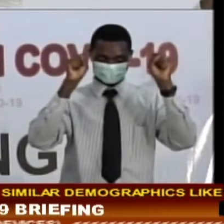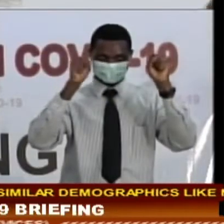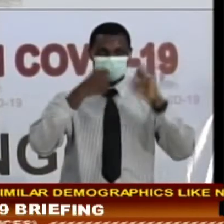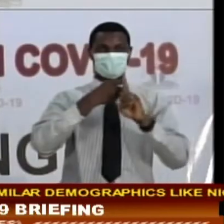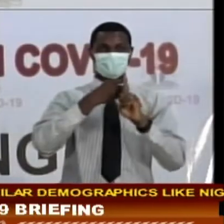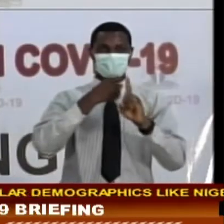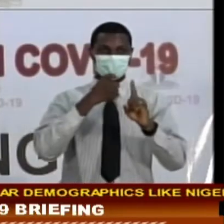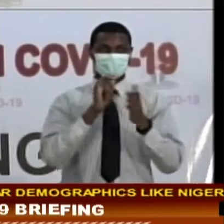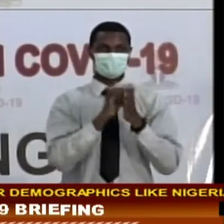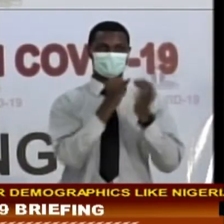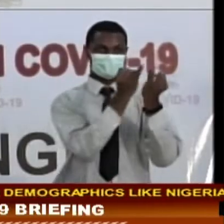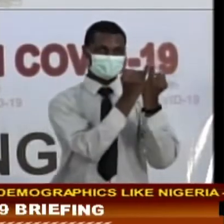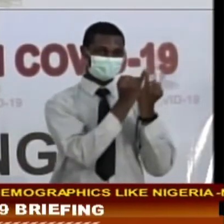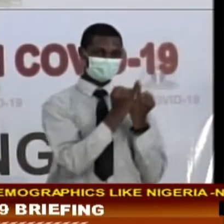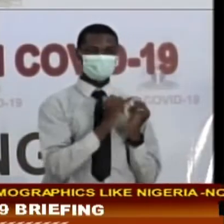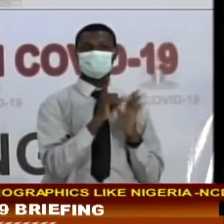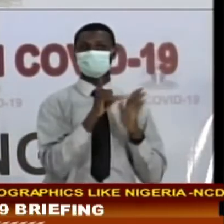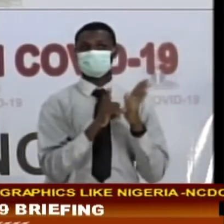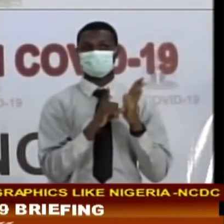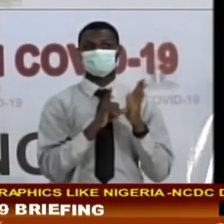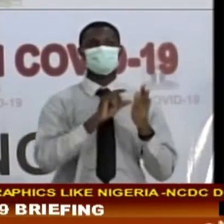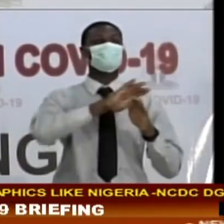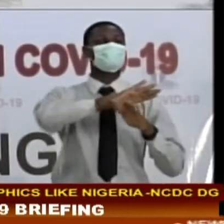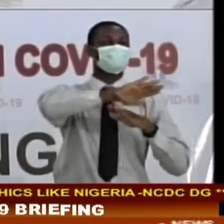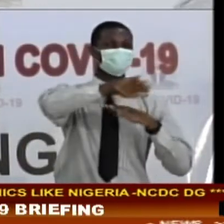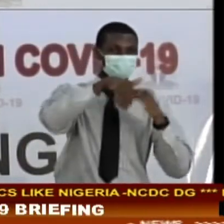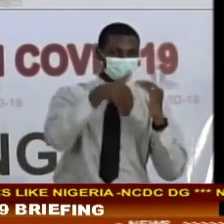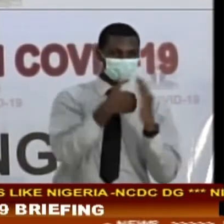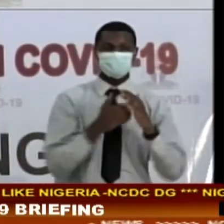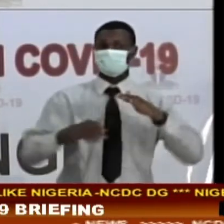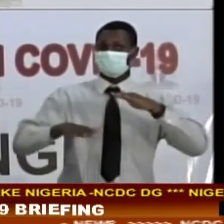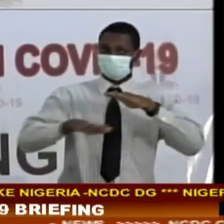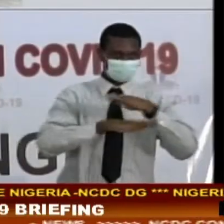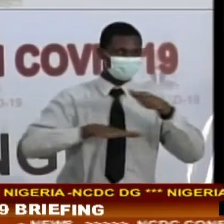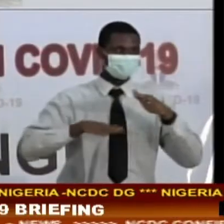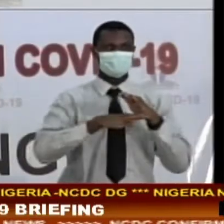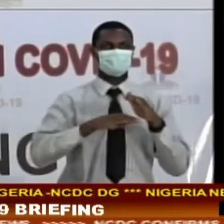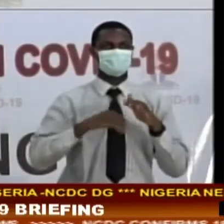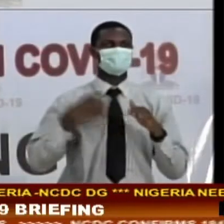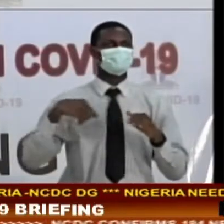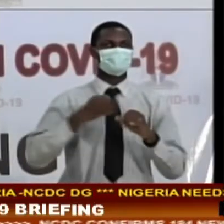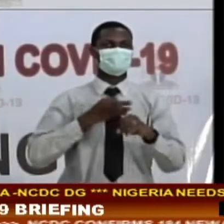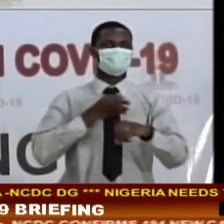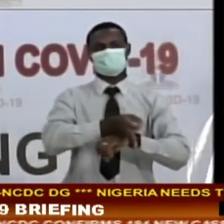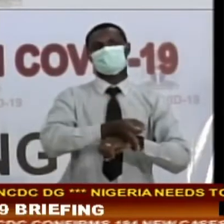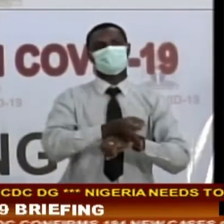attest his signature to that everything listed there has the force of law